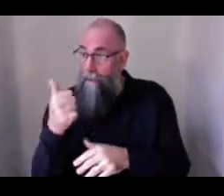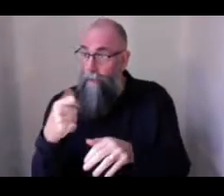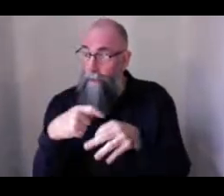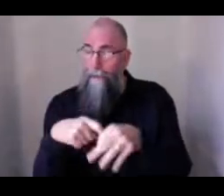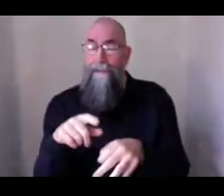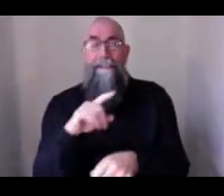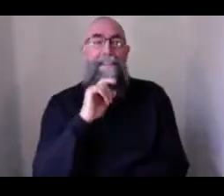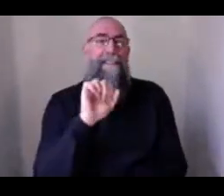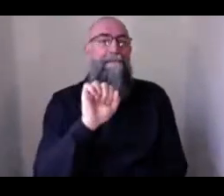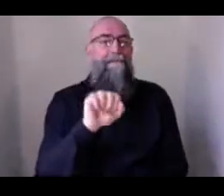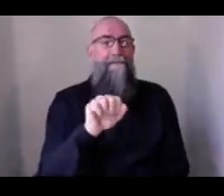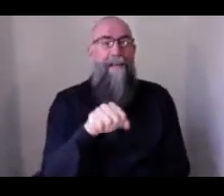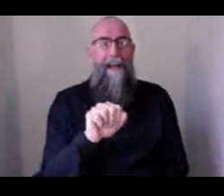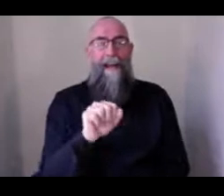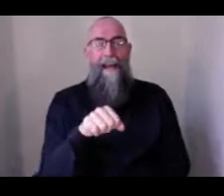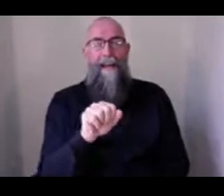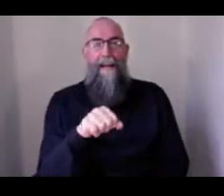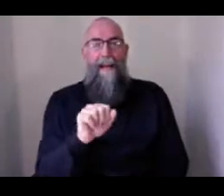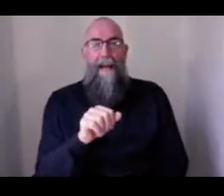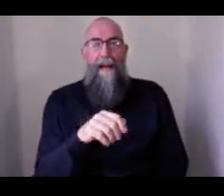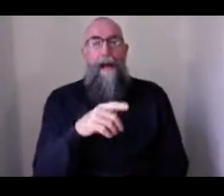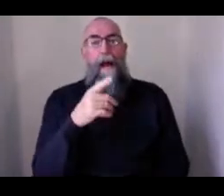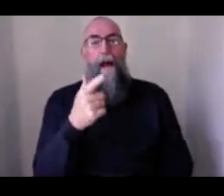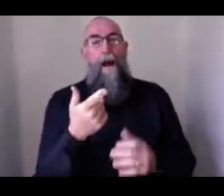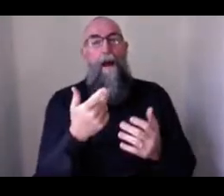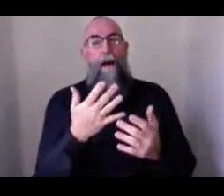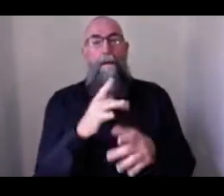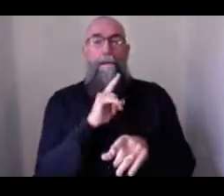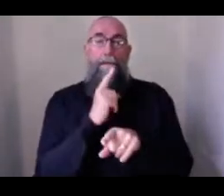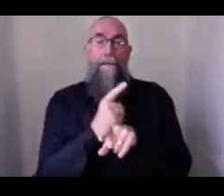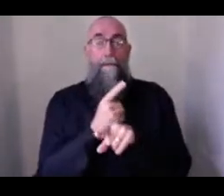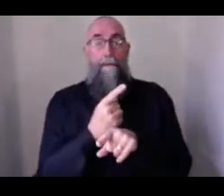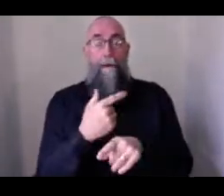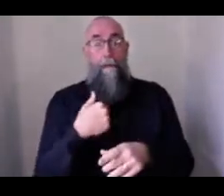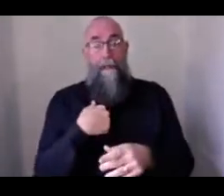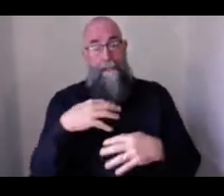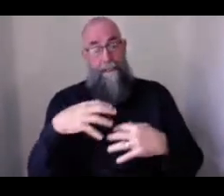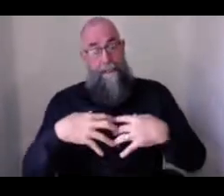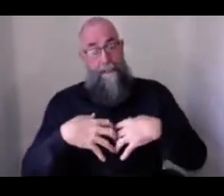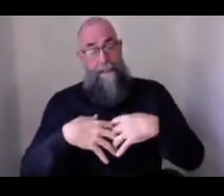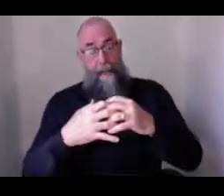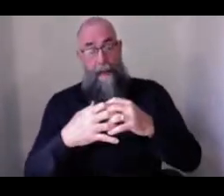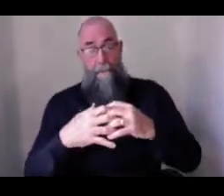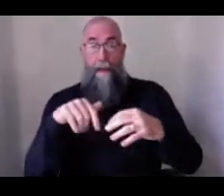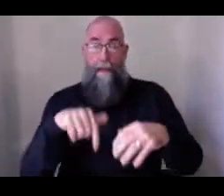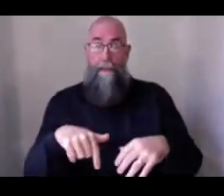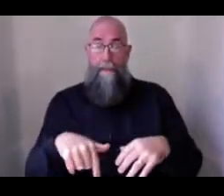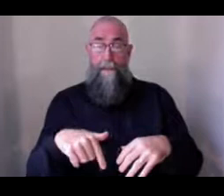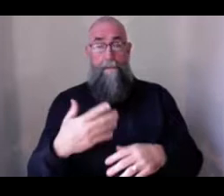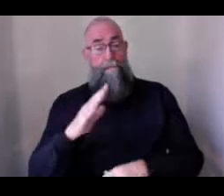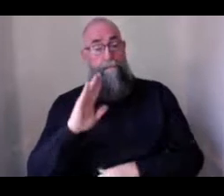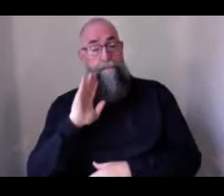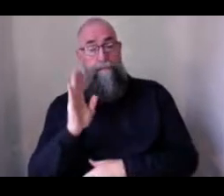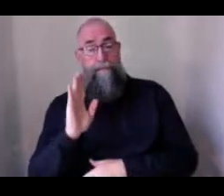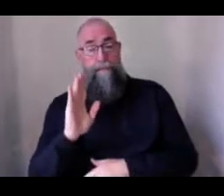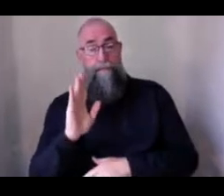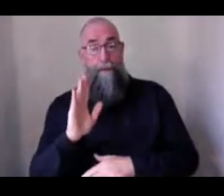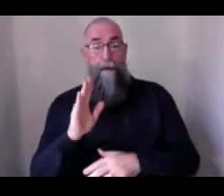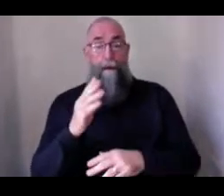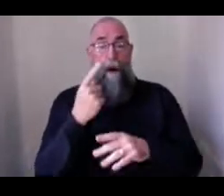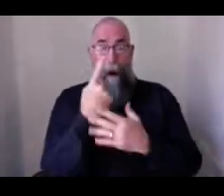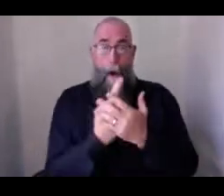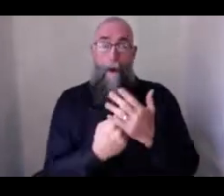up a webinar that's here to support the disability sector, it's not to say that there is disability funding per se. So